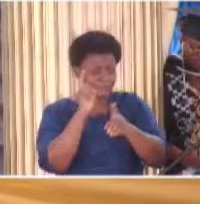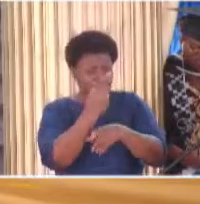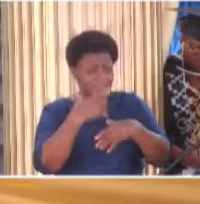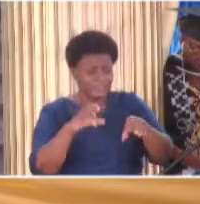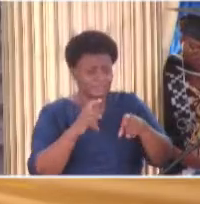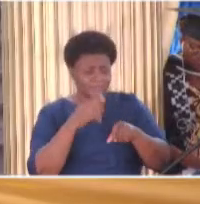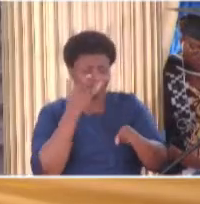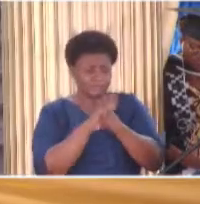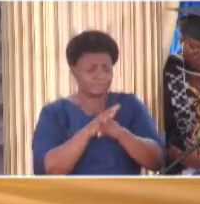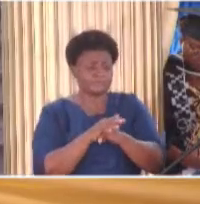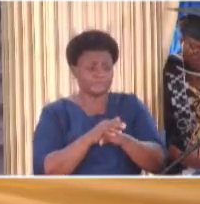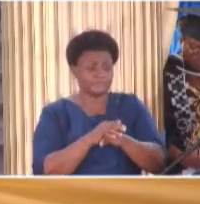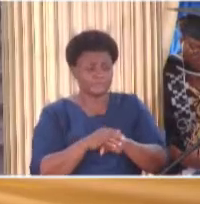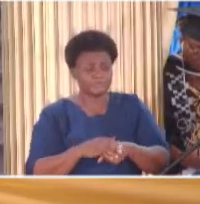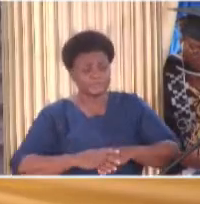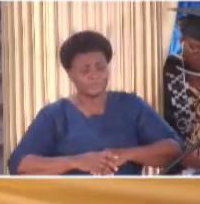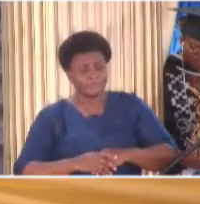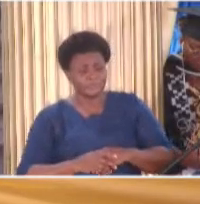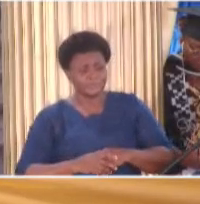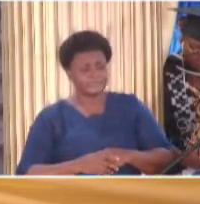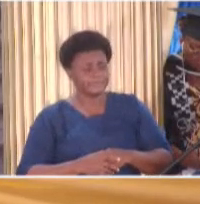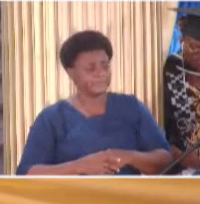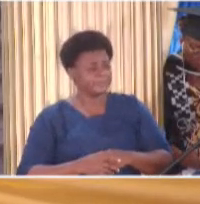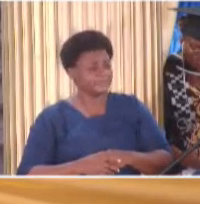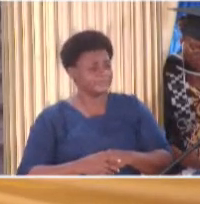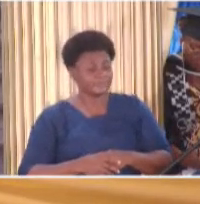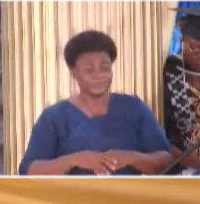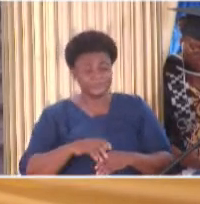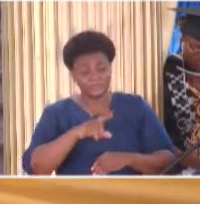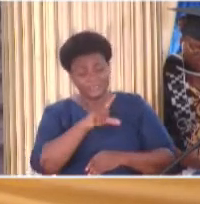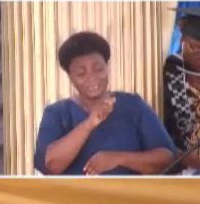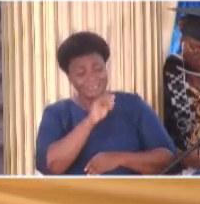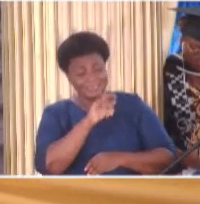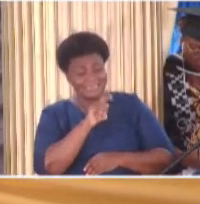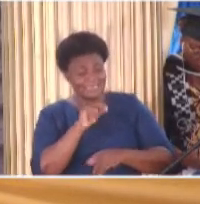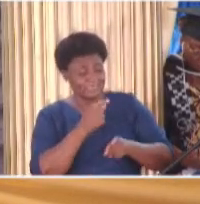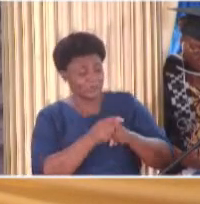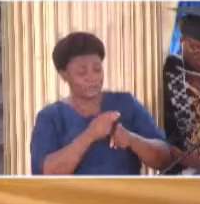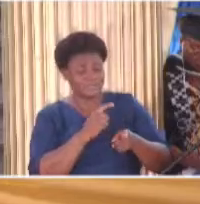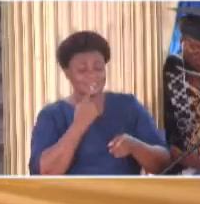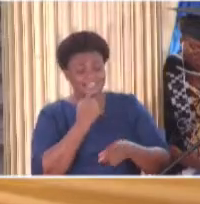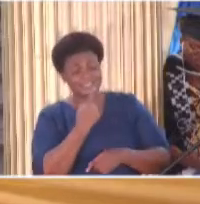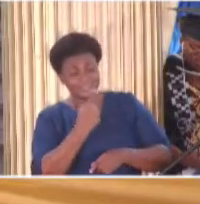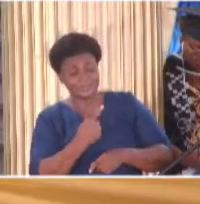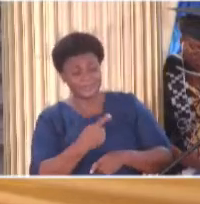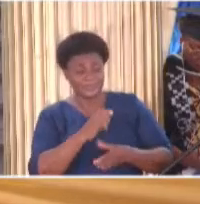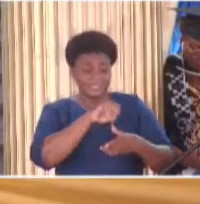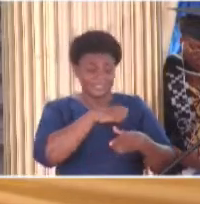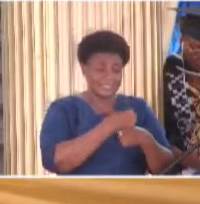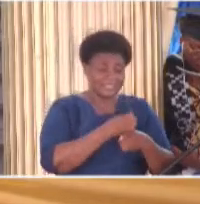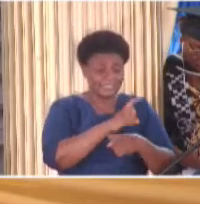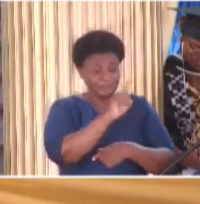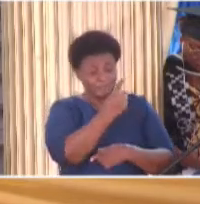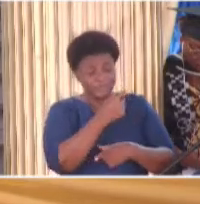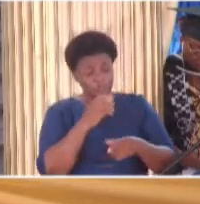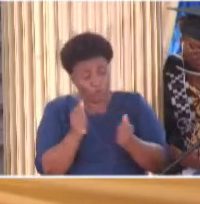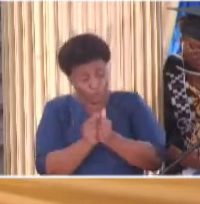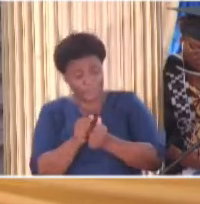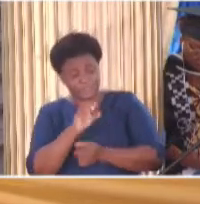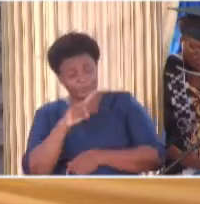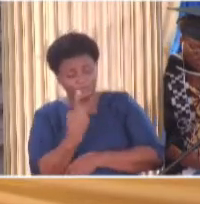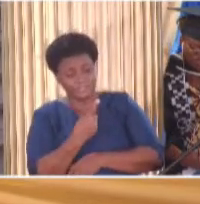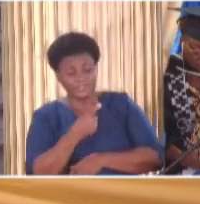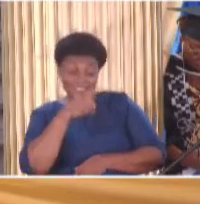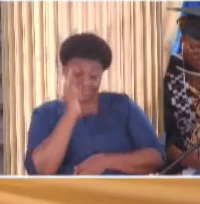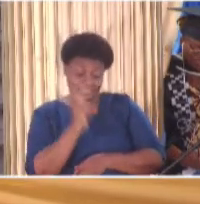vel primus, vel cum primus, a Latin phrase which translates either the first or with the first.